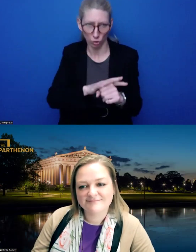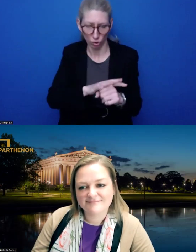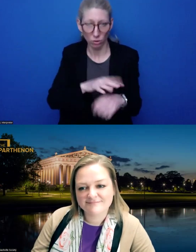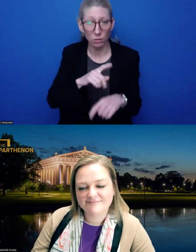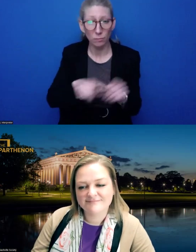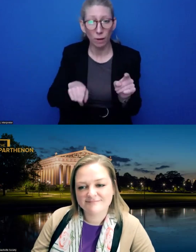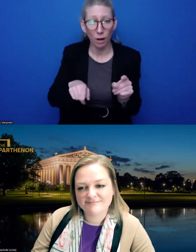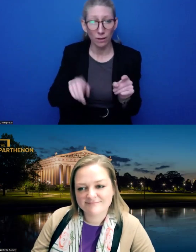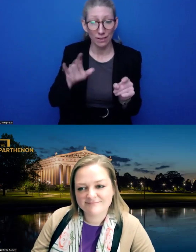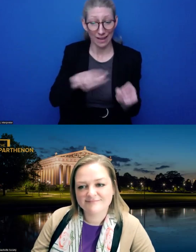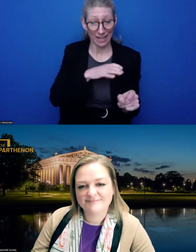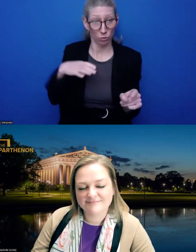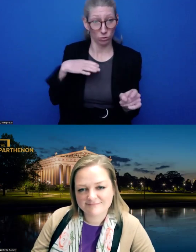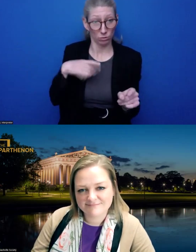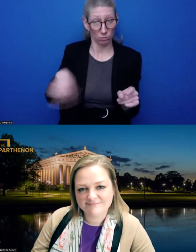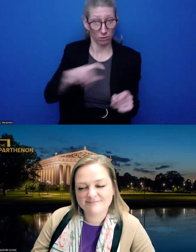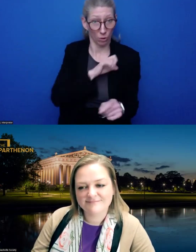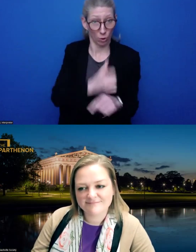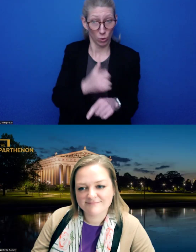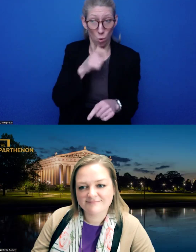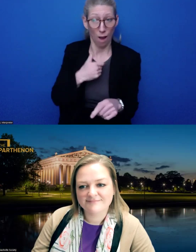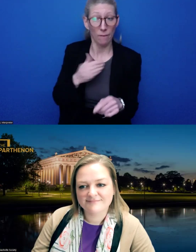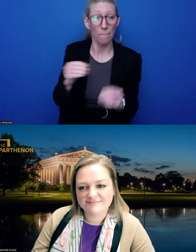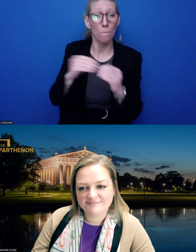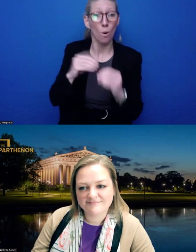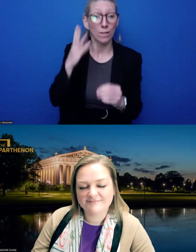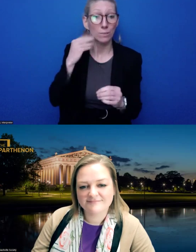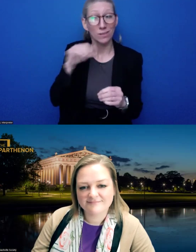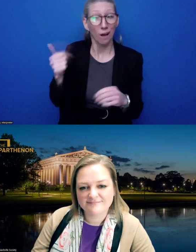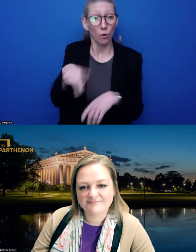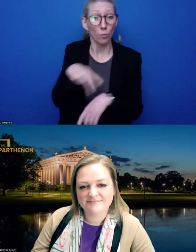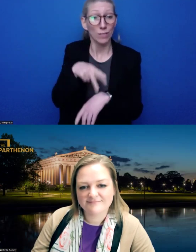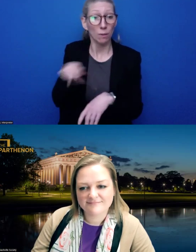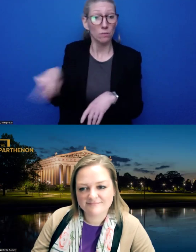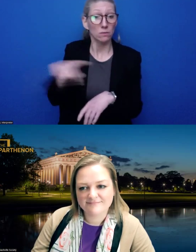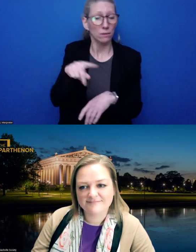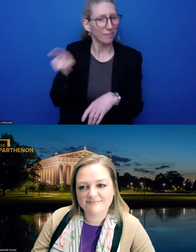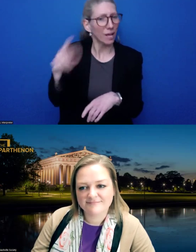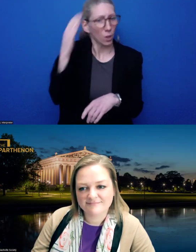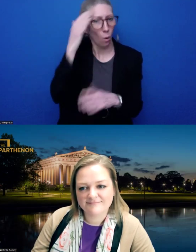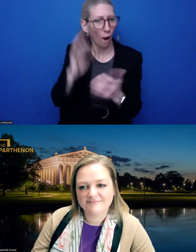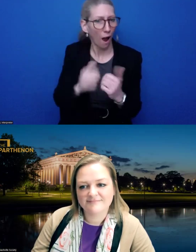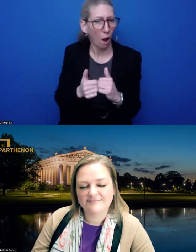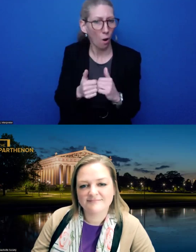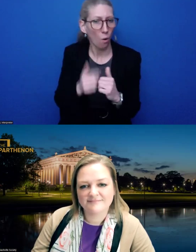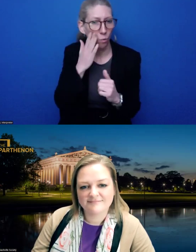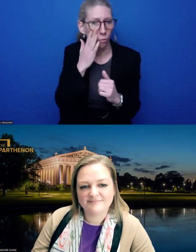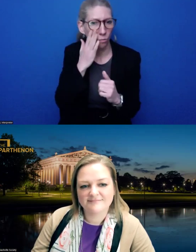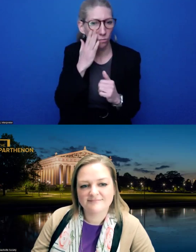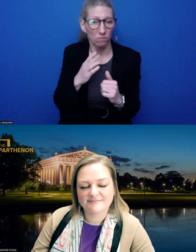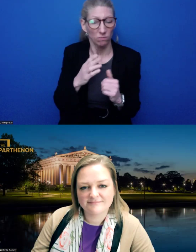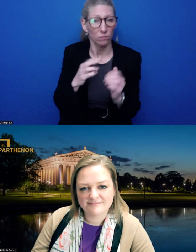Council of Authorities, who have more experience and other principles, they know how a ruler